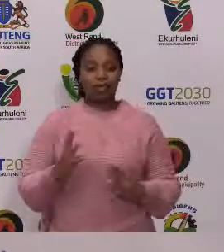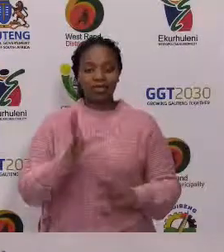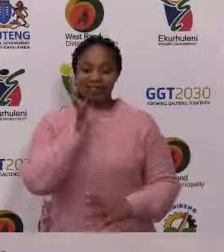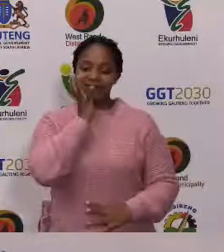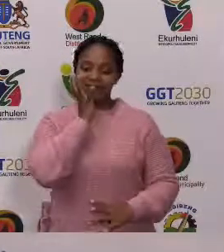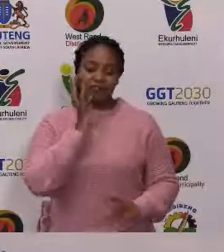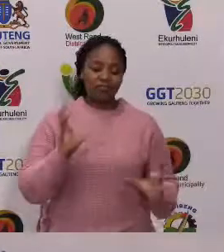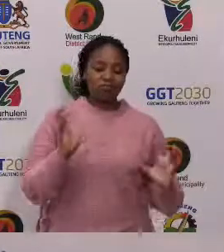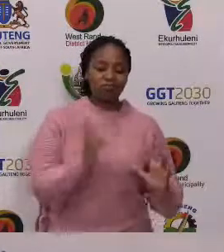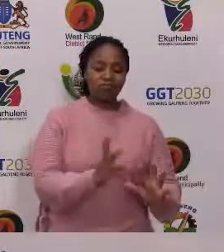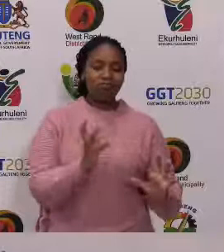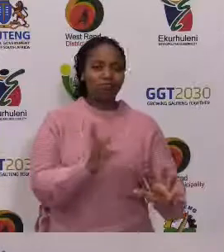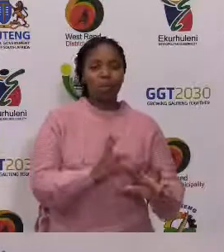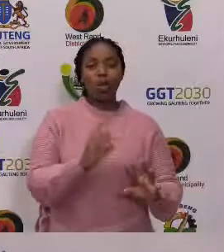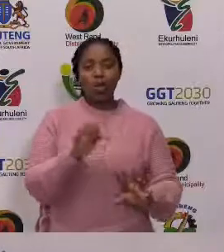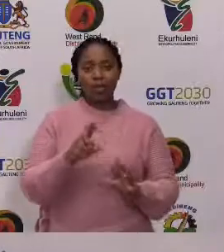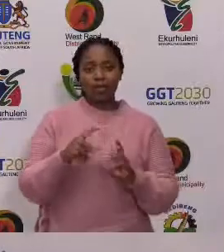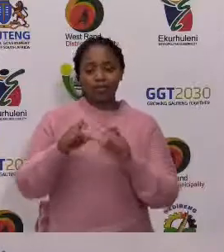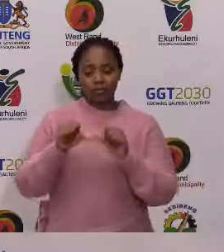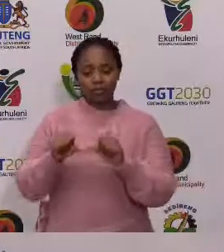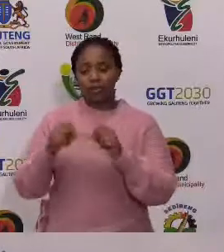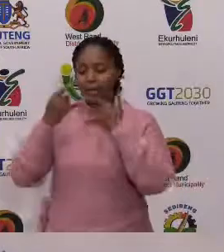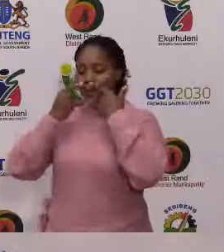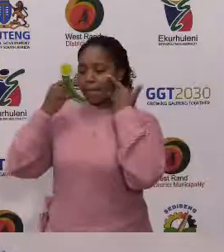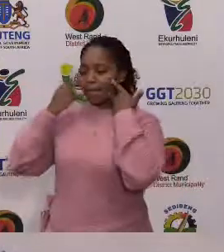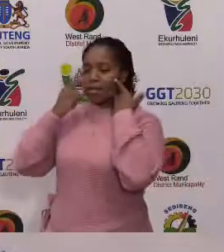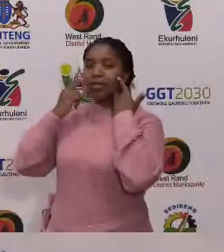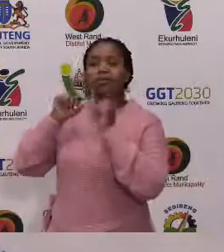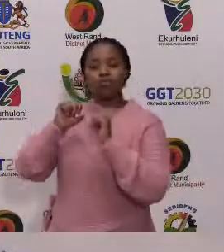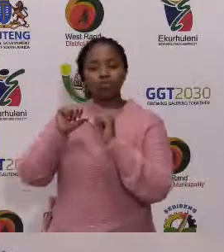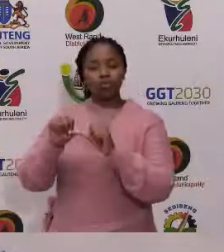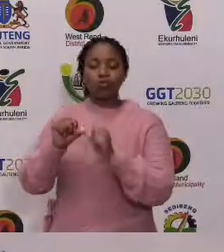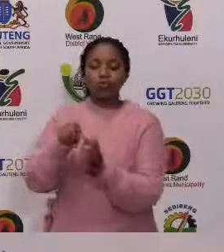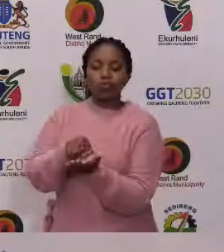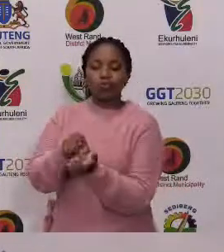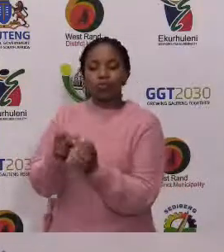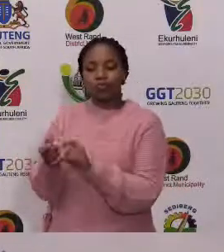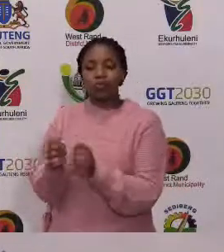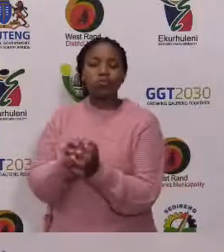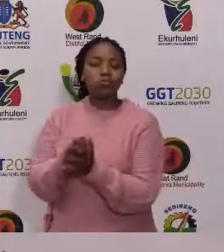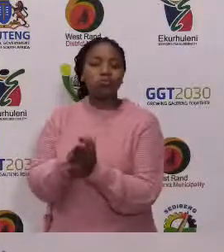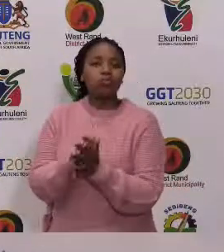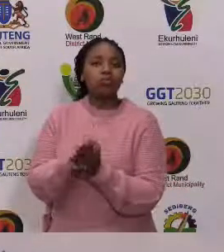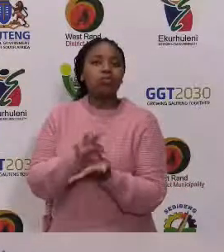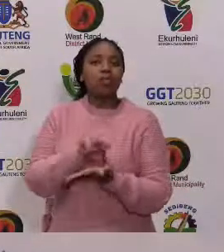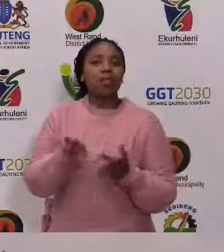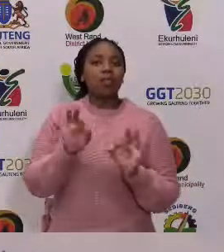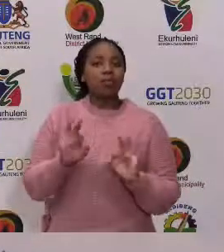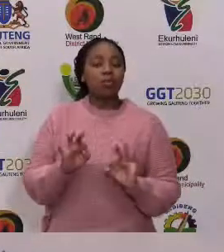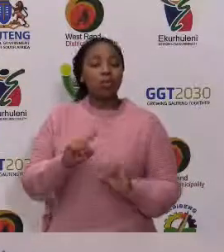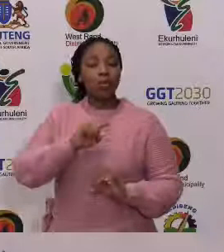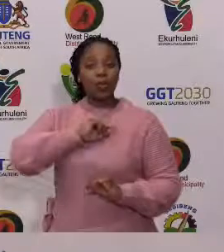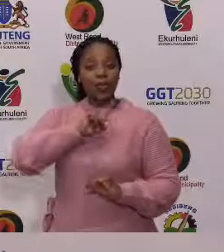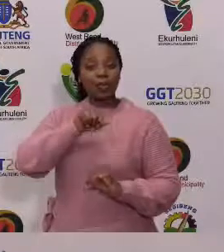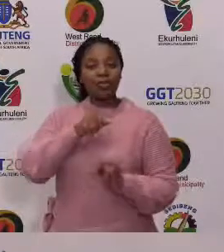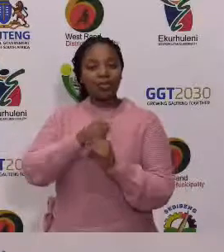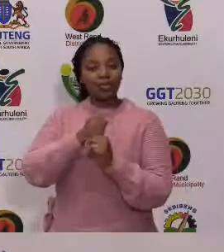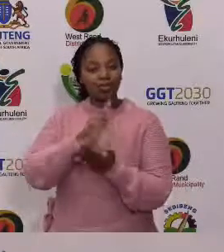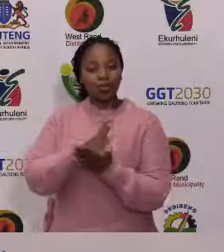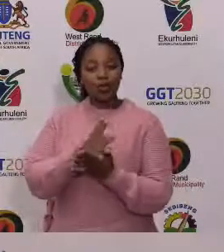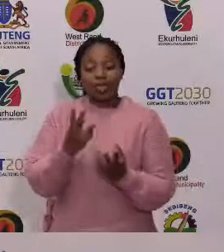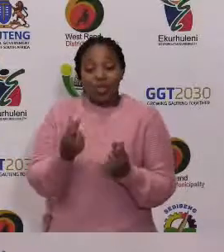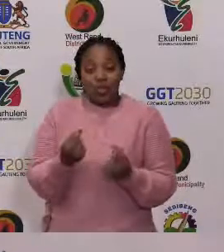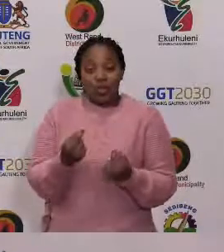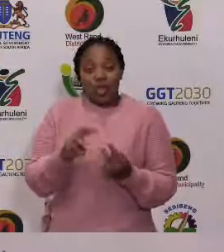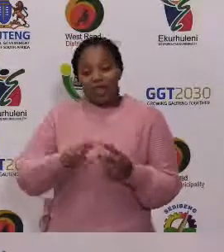hand sanitizing, physical distancing. So these two factors still remain important, even in the context of a new variant.